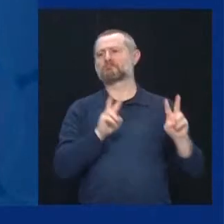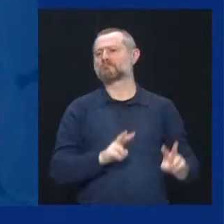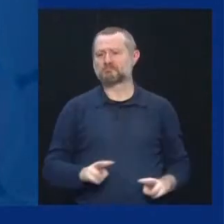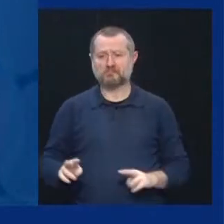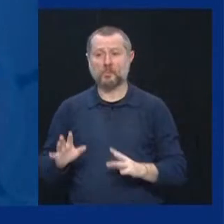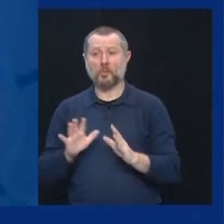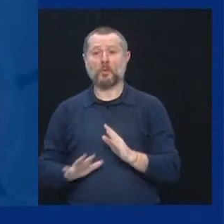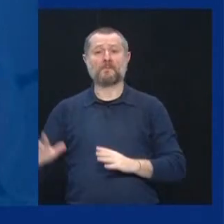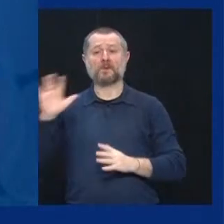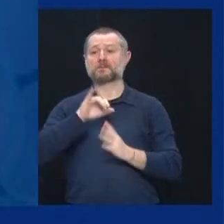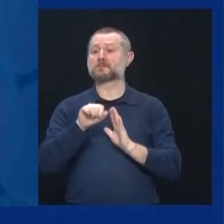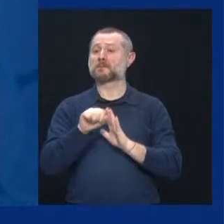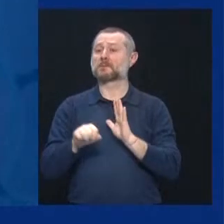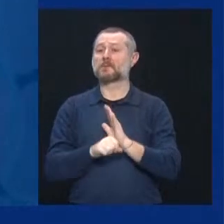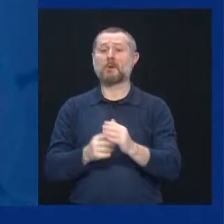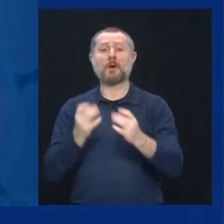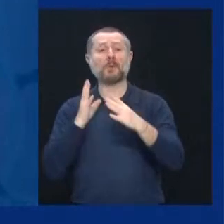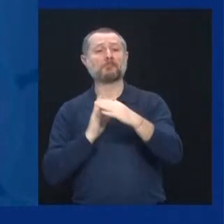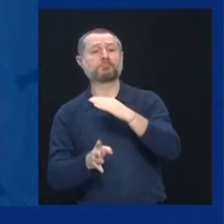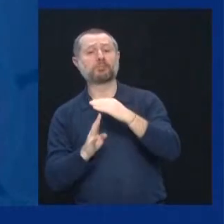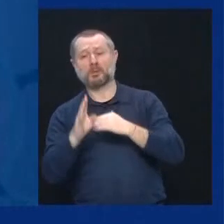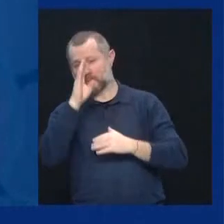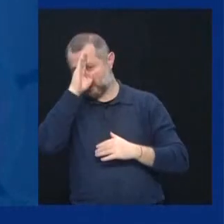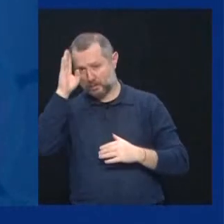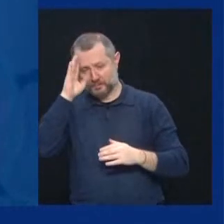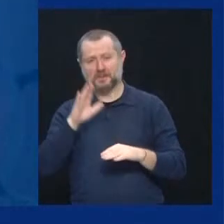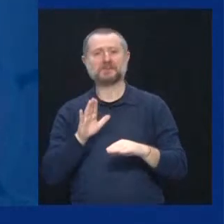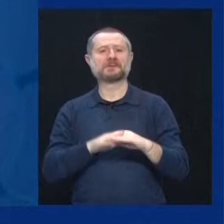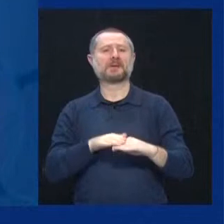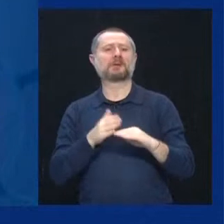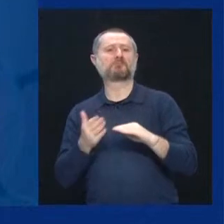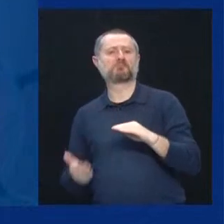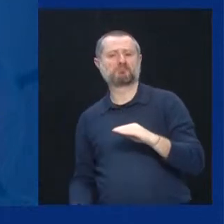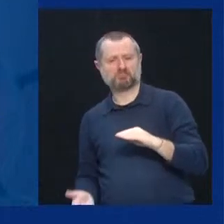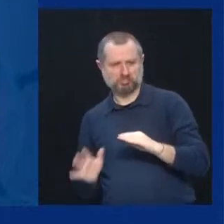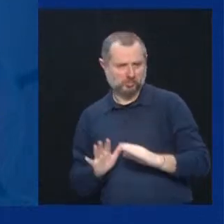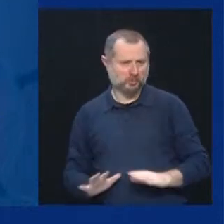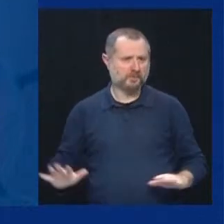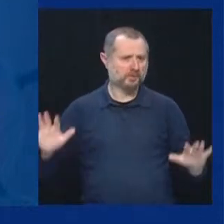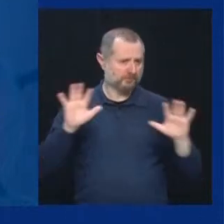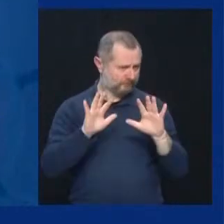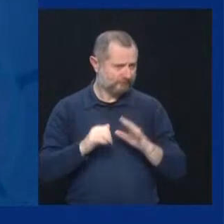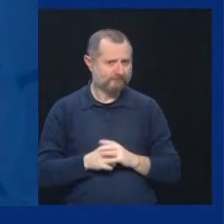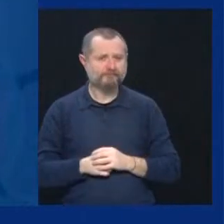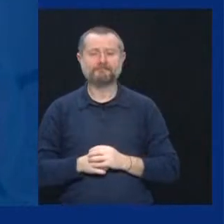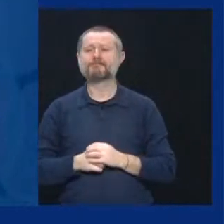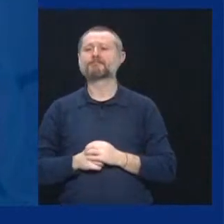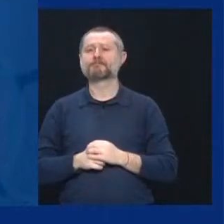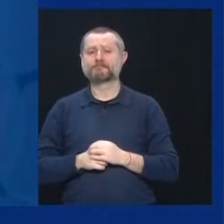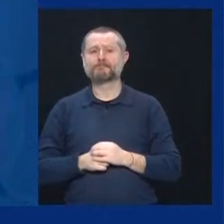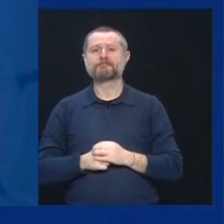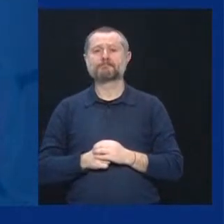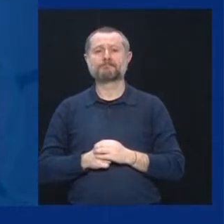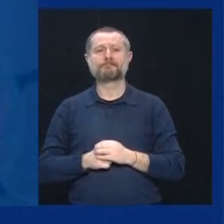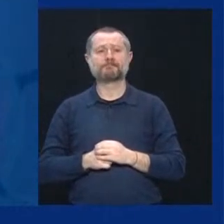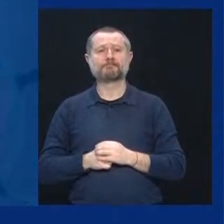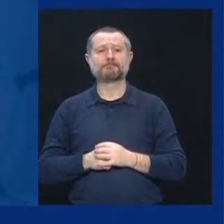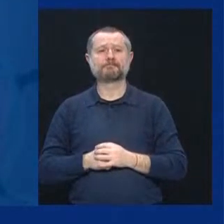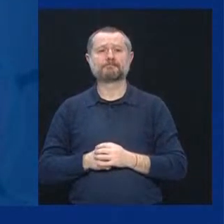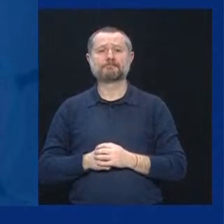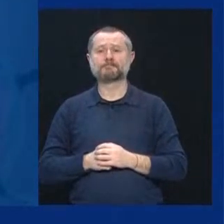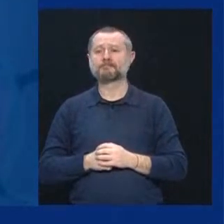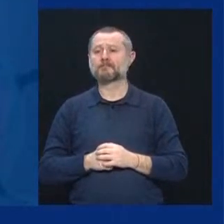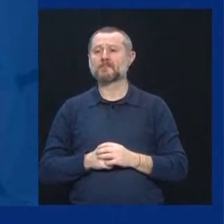for hospitalizations, you see they are down all across the state, 1, 2, 3,